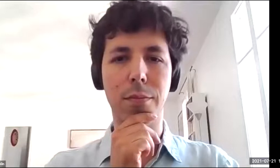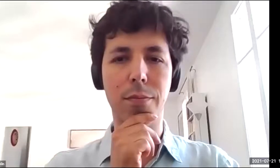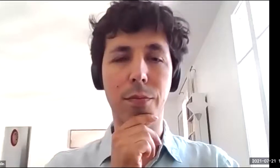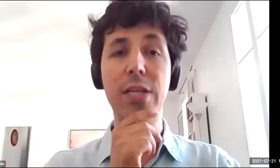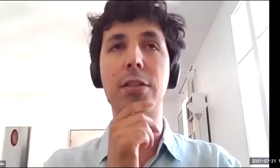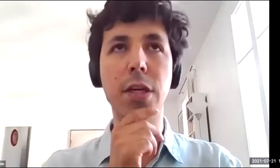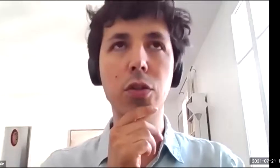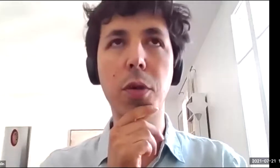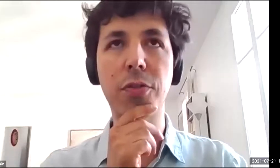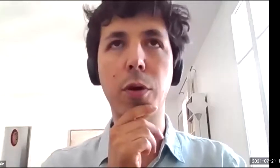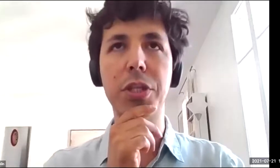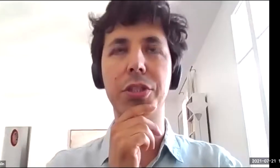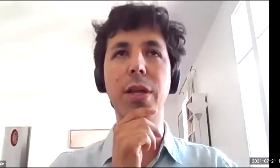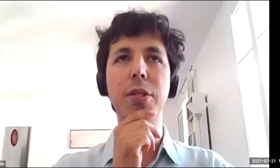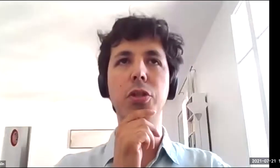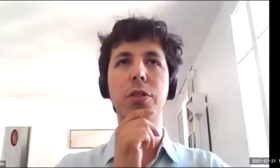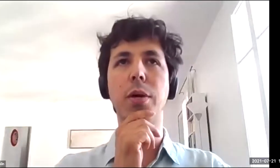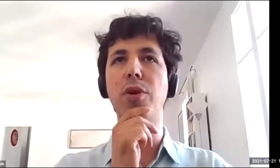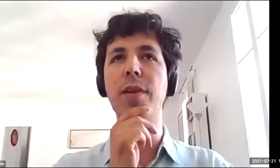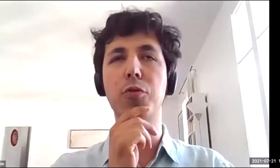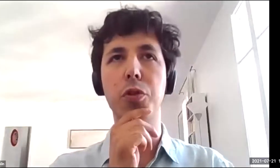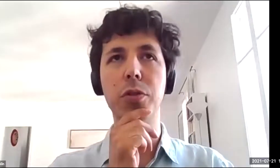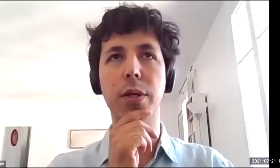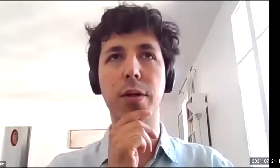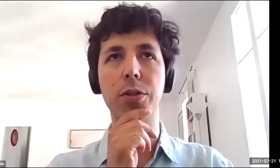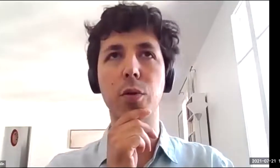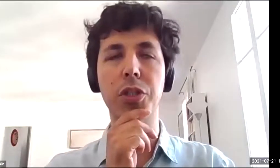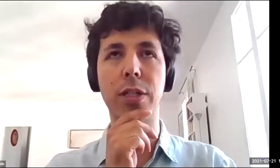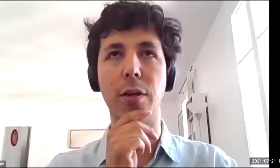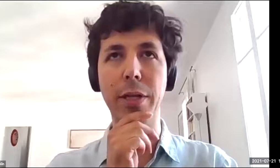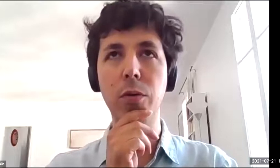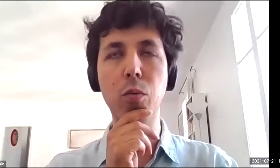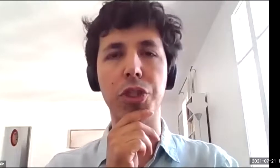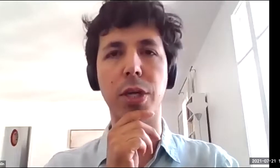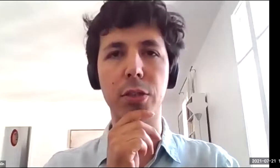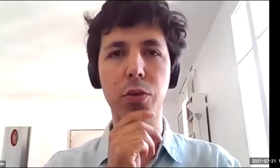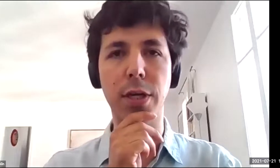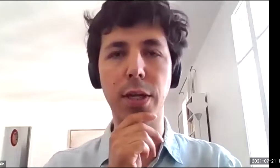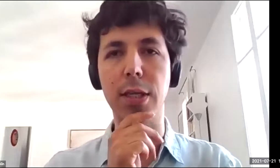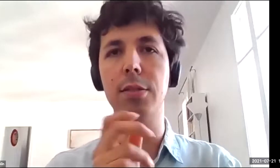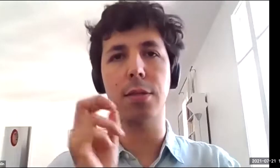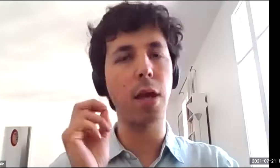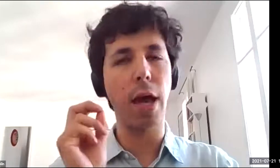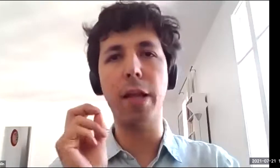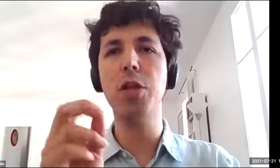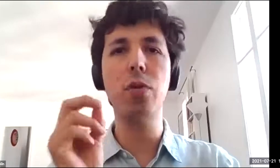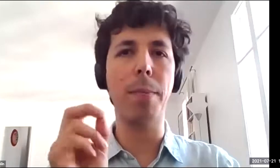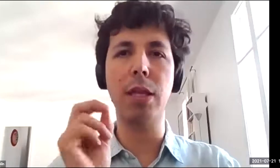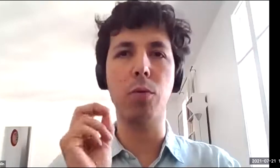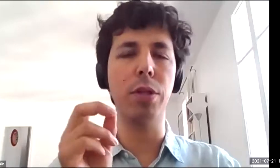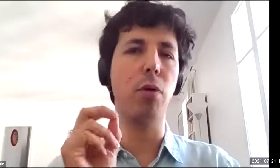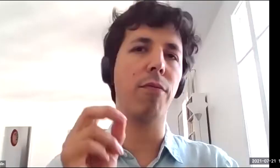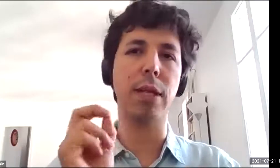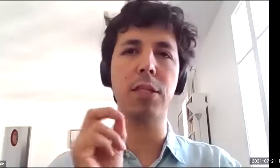Yeah. Yes, thank you so much for the question. Let me just briefly introduce the Girls Education Accelerator, which, as you said, is a